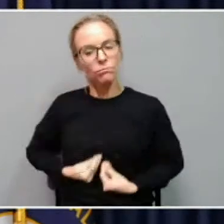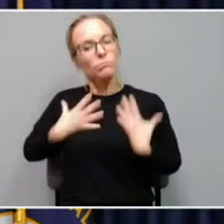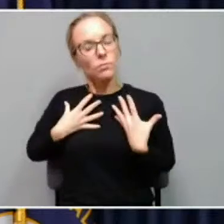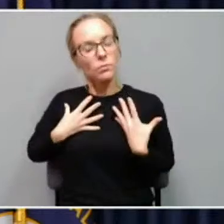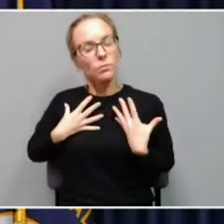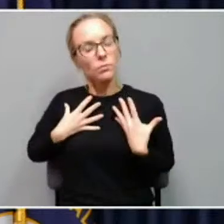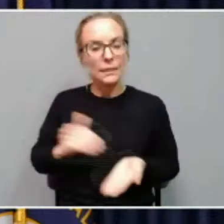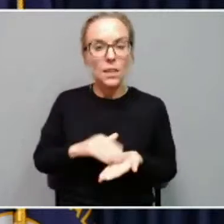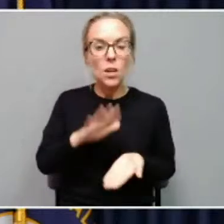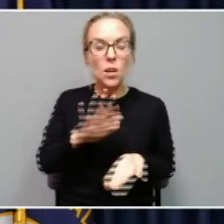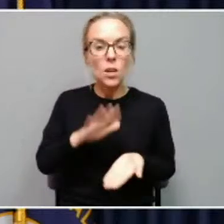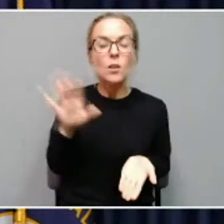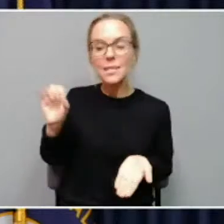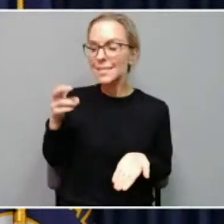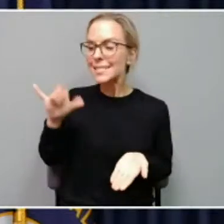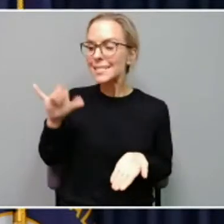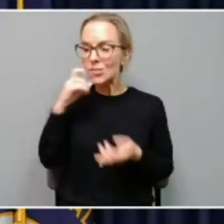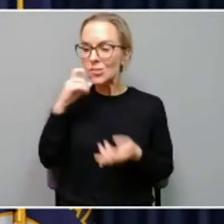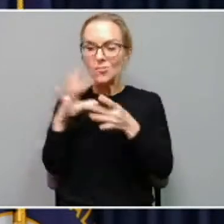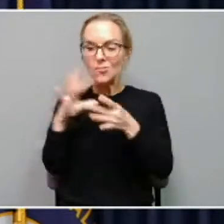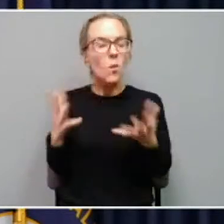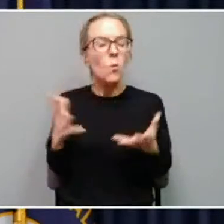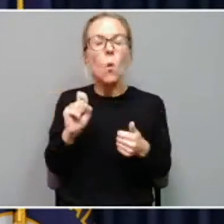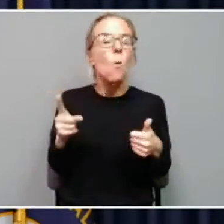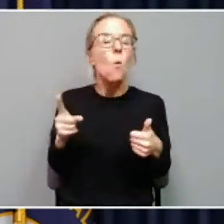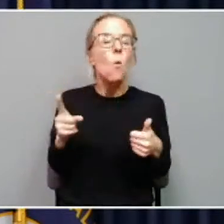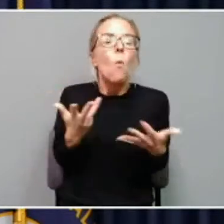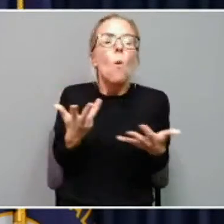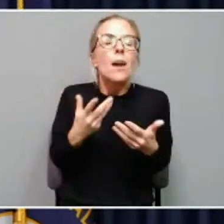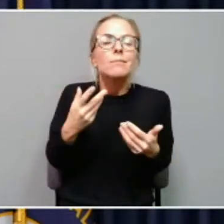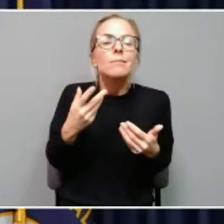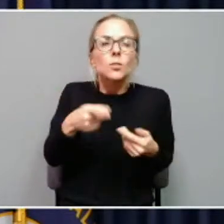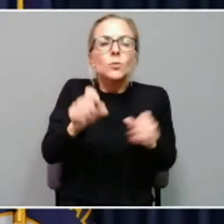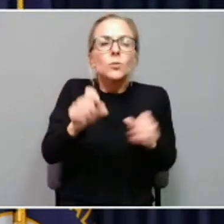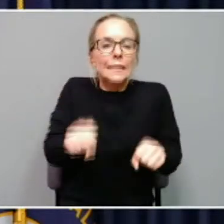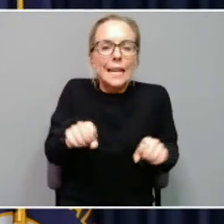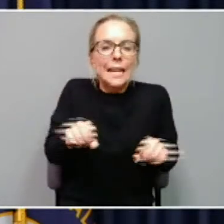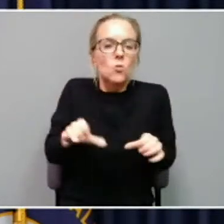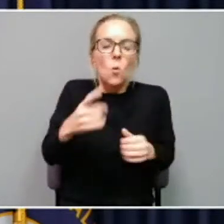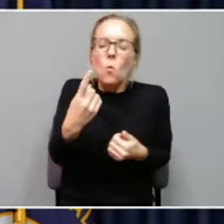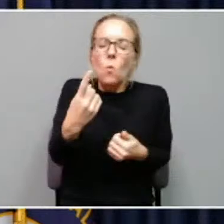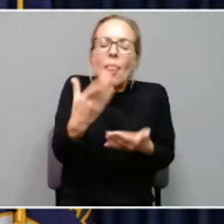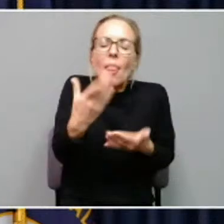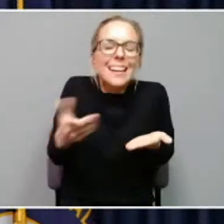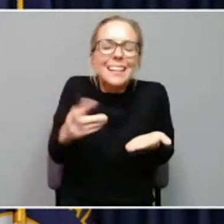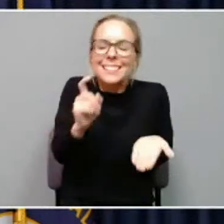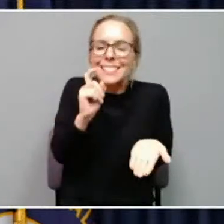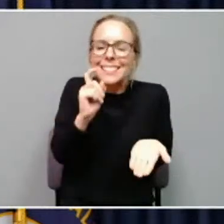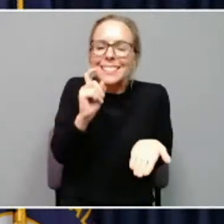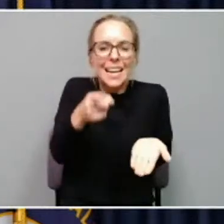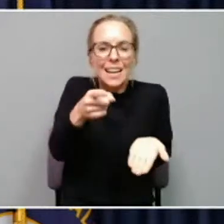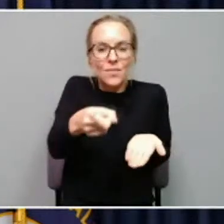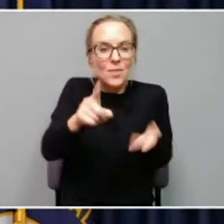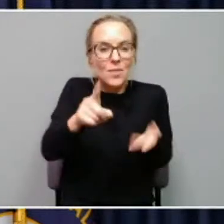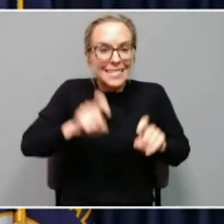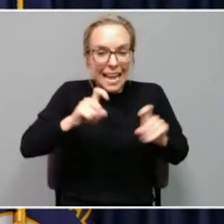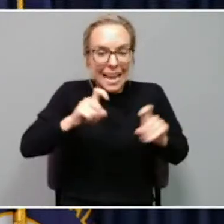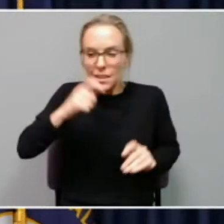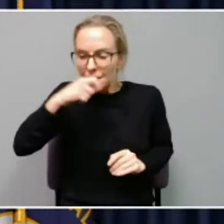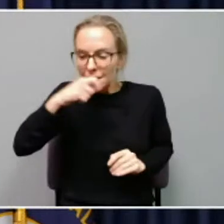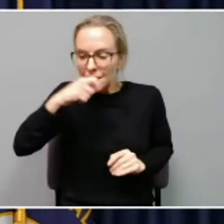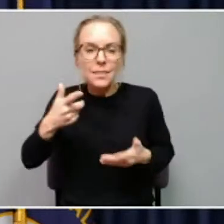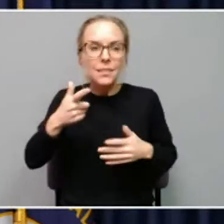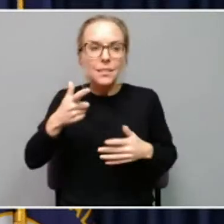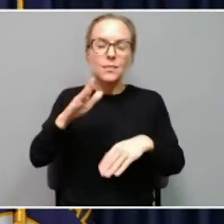know the one thing you can do to help that person who cared for your family member, that gave you the test when you were scared, that called to tell